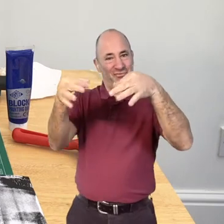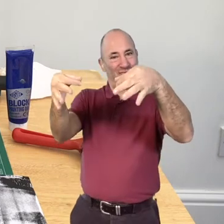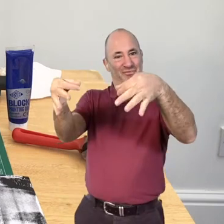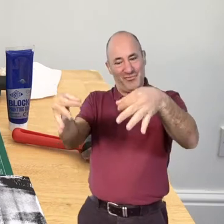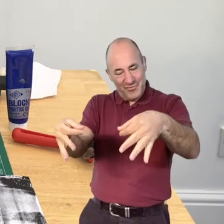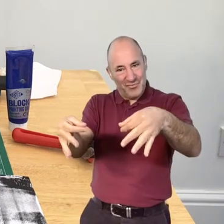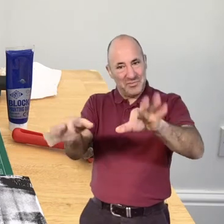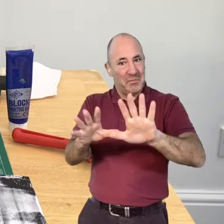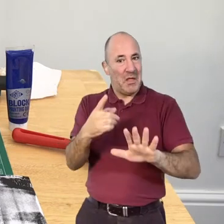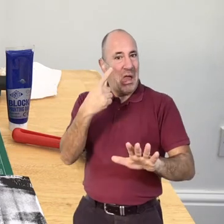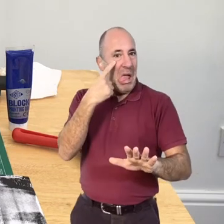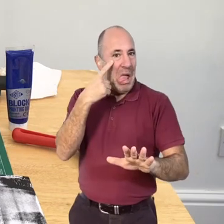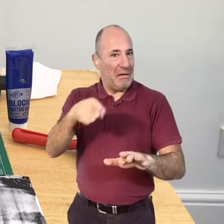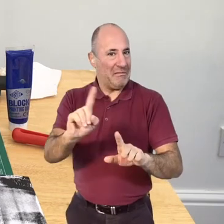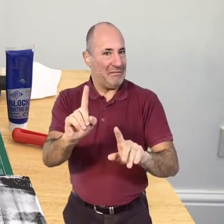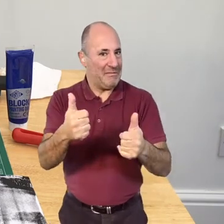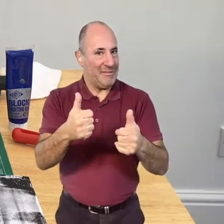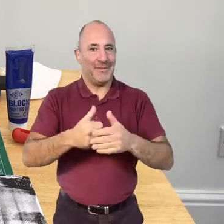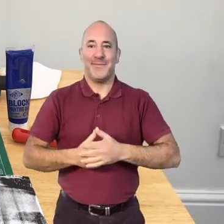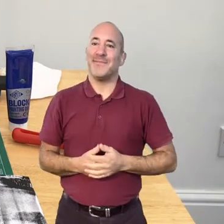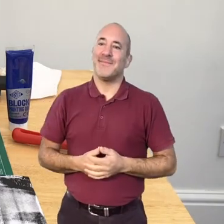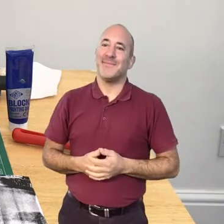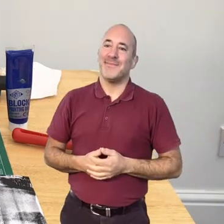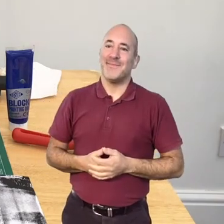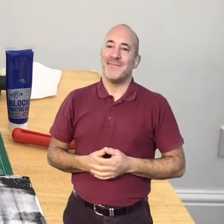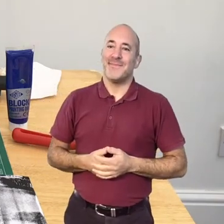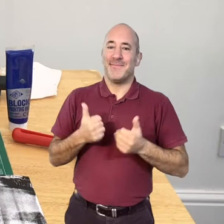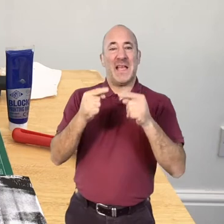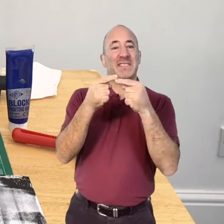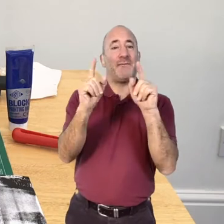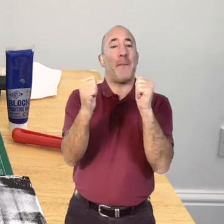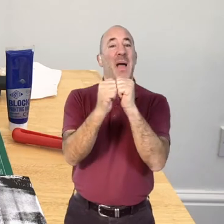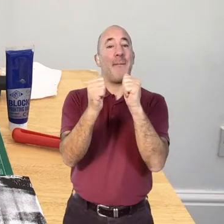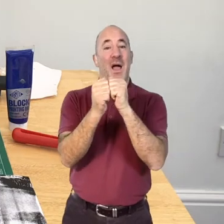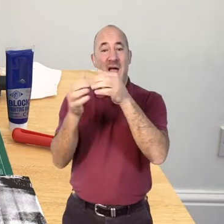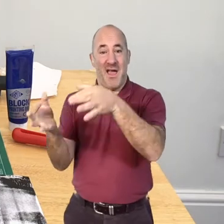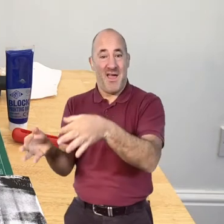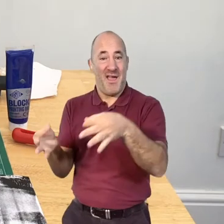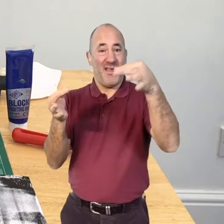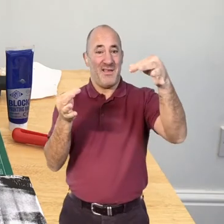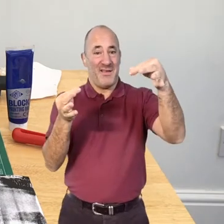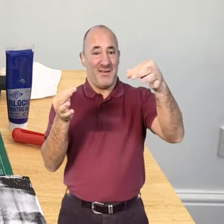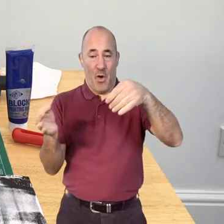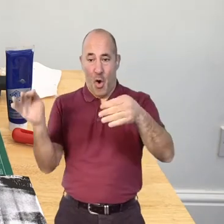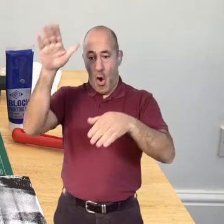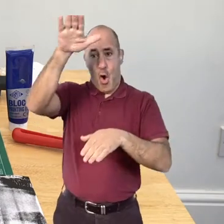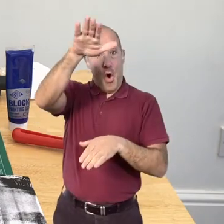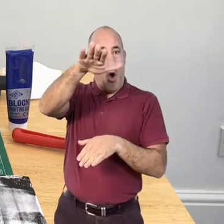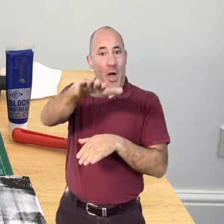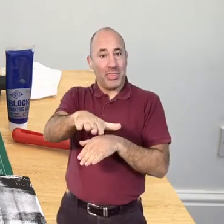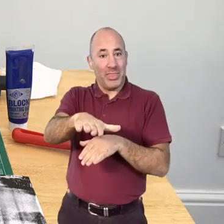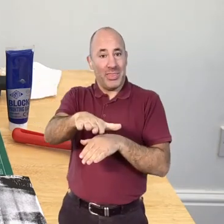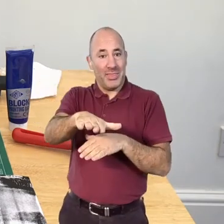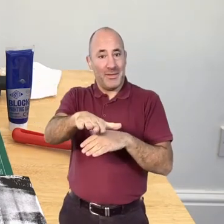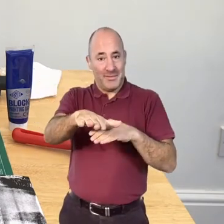on there and see how this prints. Okay, getting a piece of paper, place your